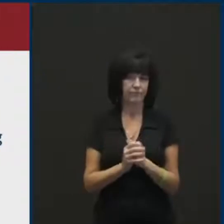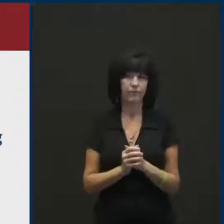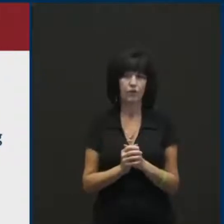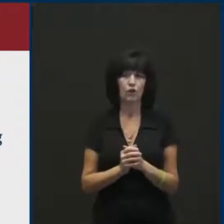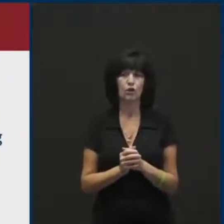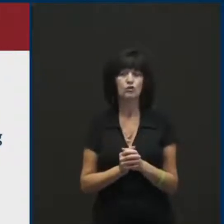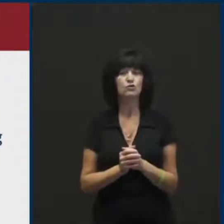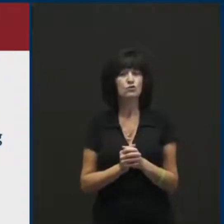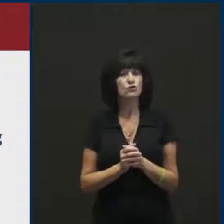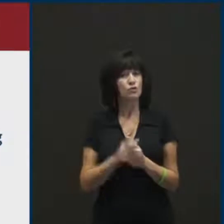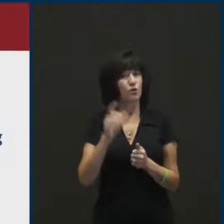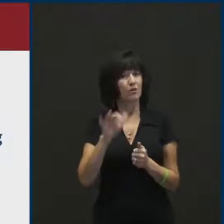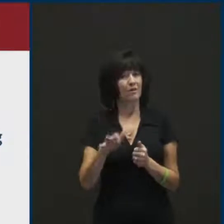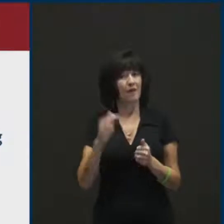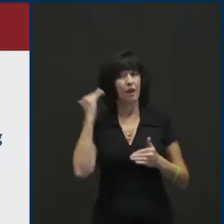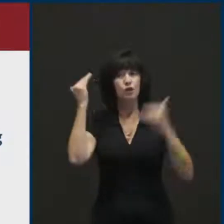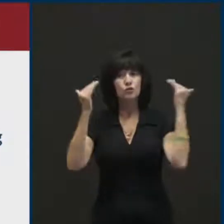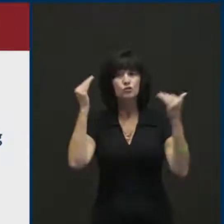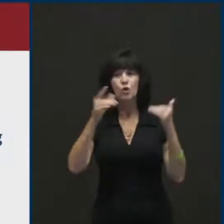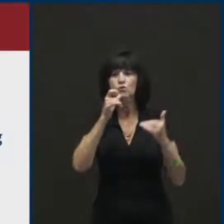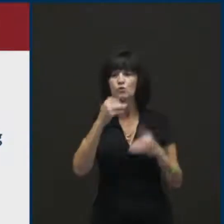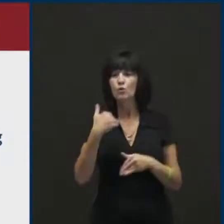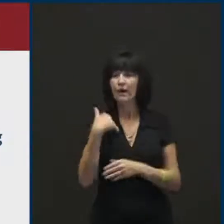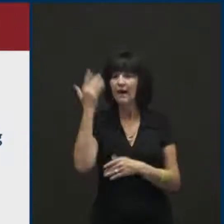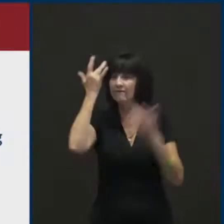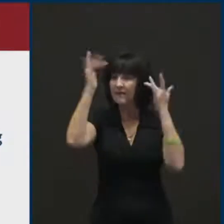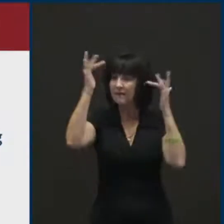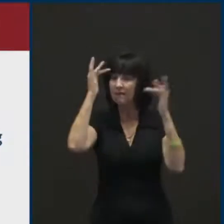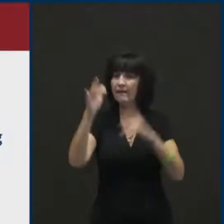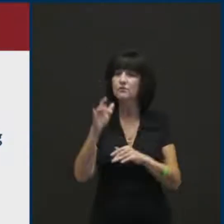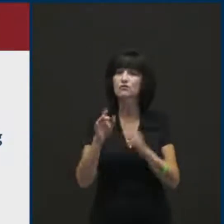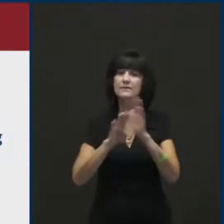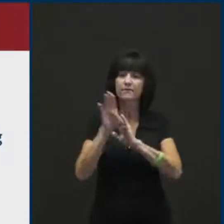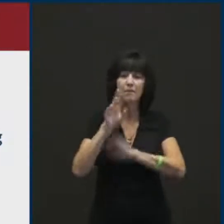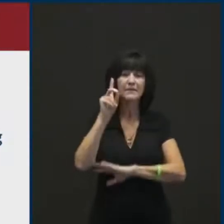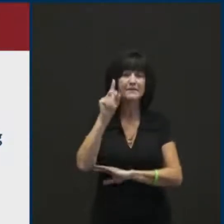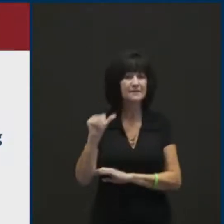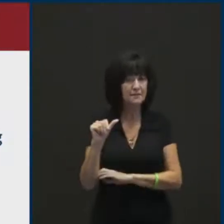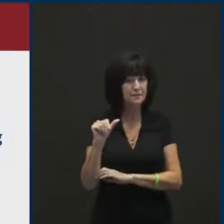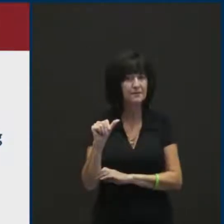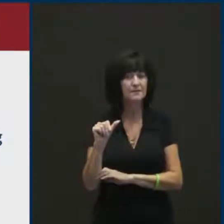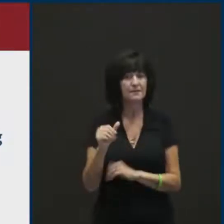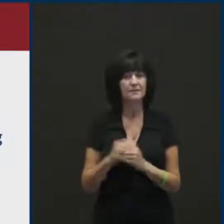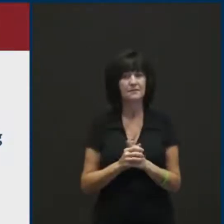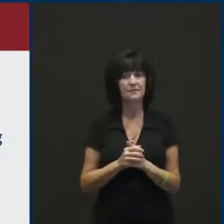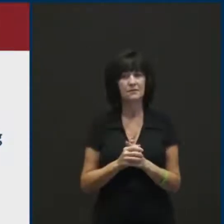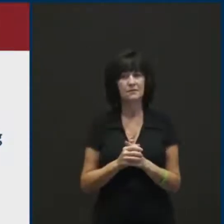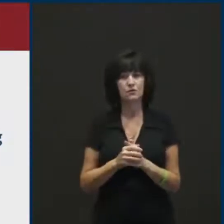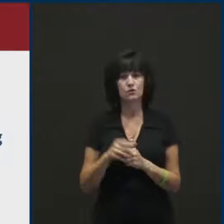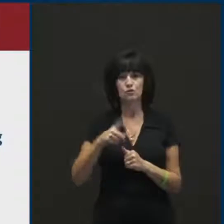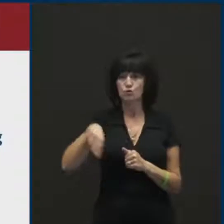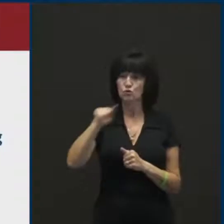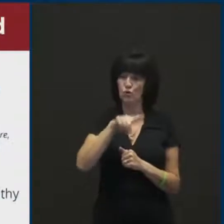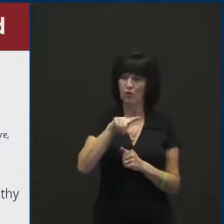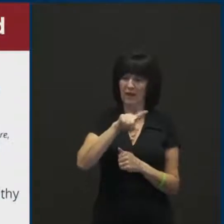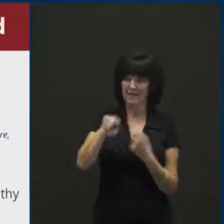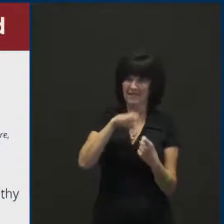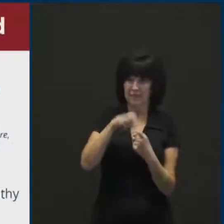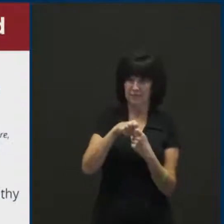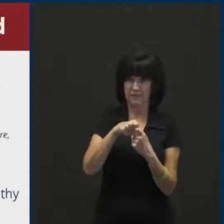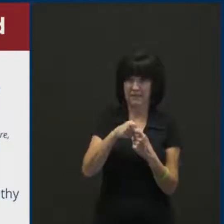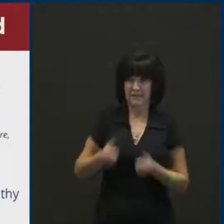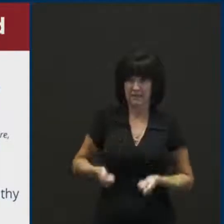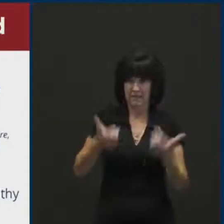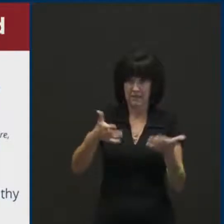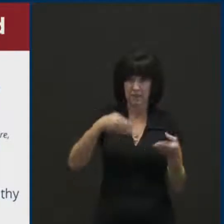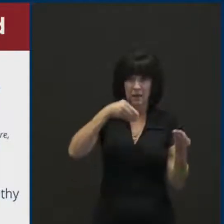providers for those adults with intellectual and developmental disabilities. And so in terms of the specific spending categories